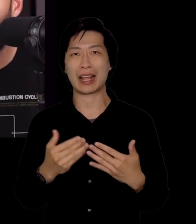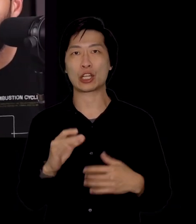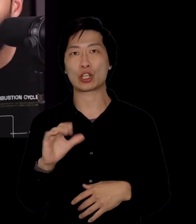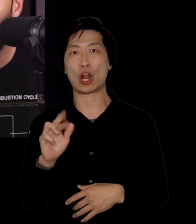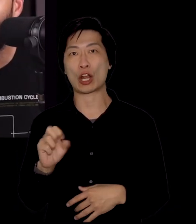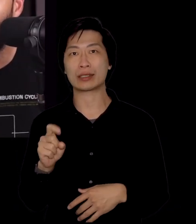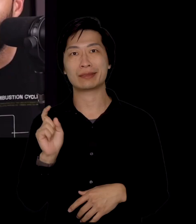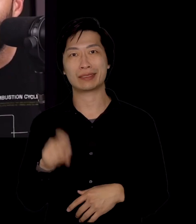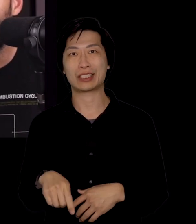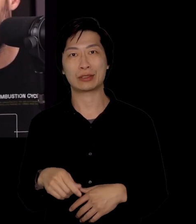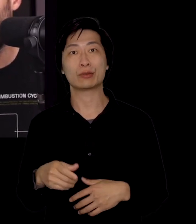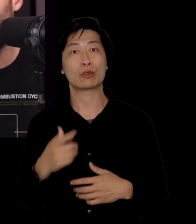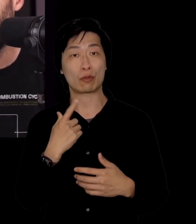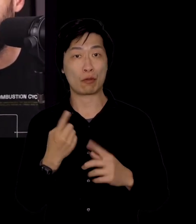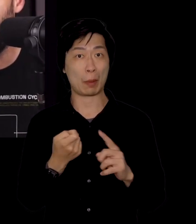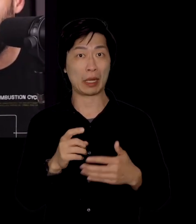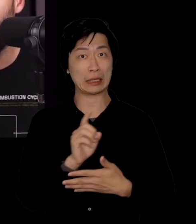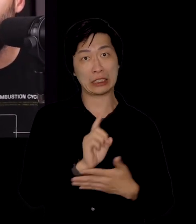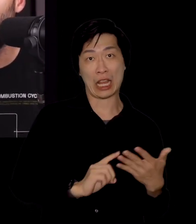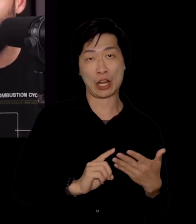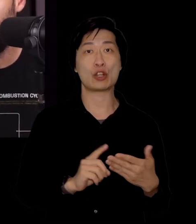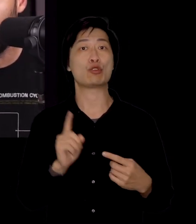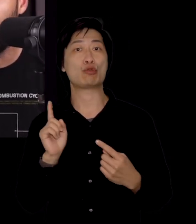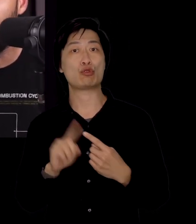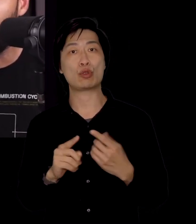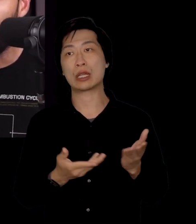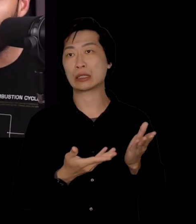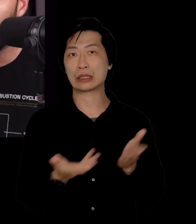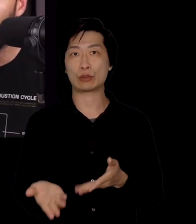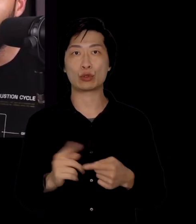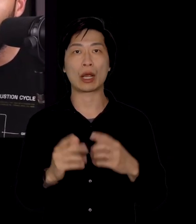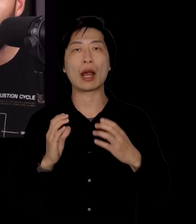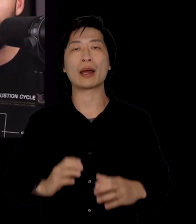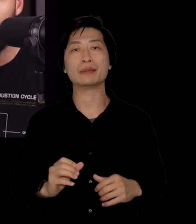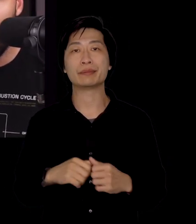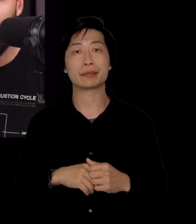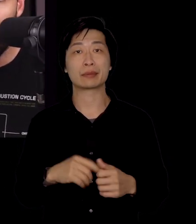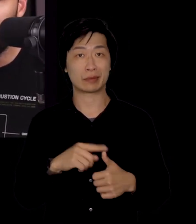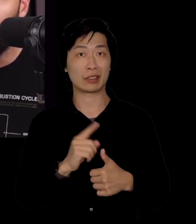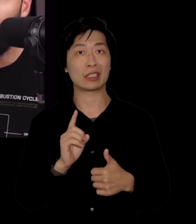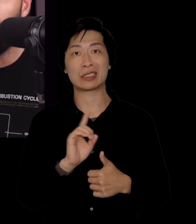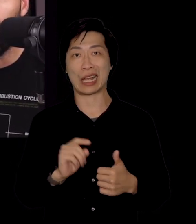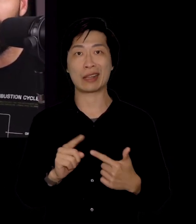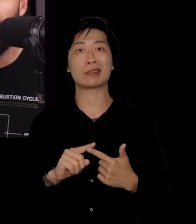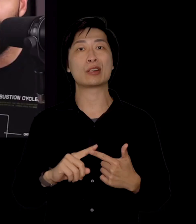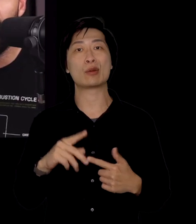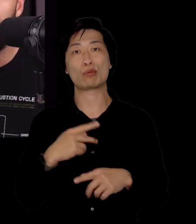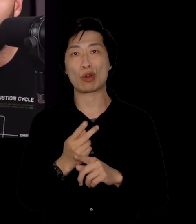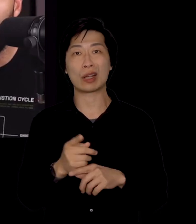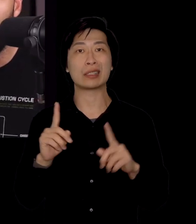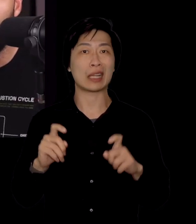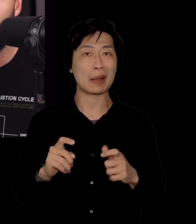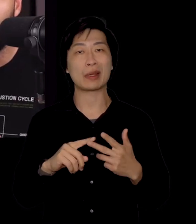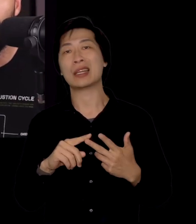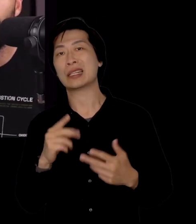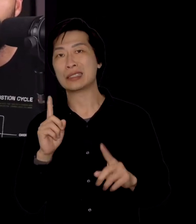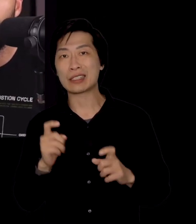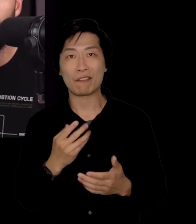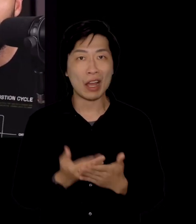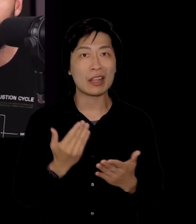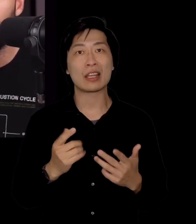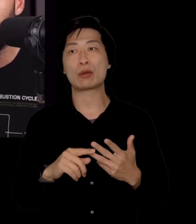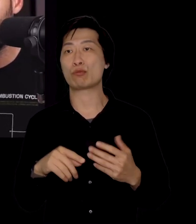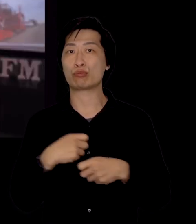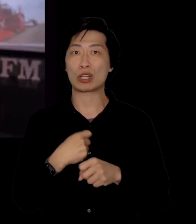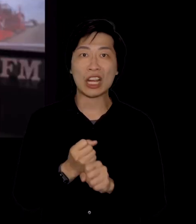cars have to go through to go from design to deliveries to customers. Design is number 1, prototype, testing and validation, production